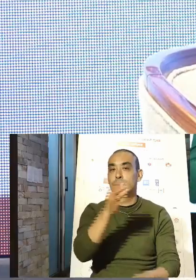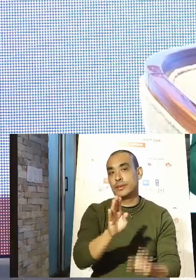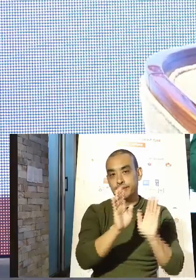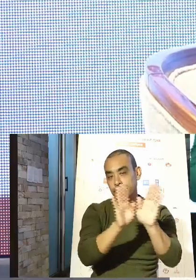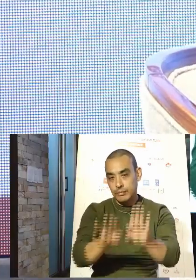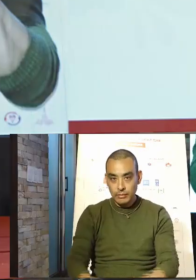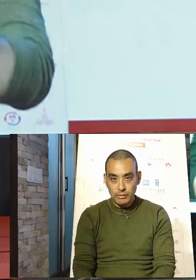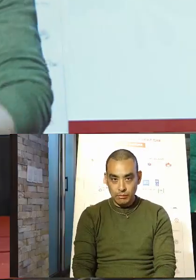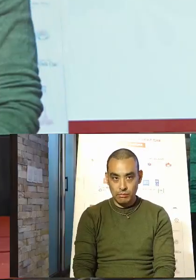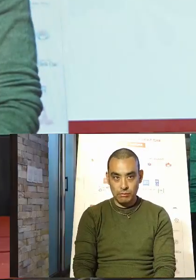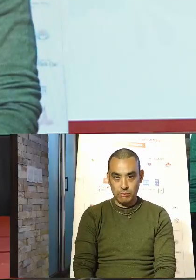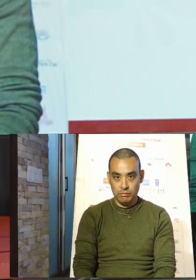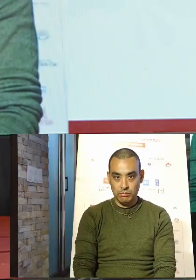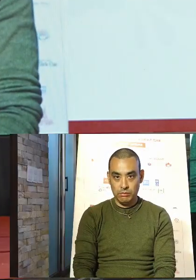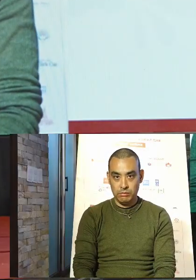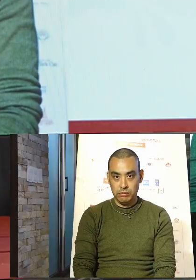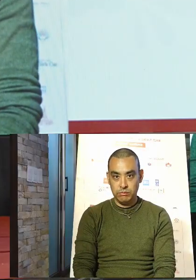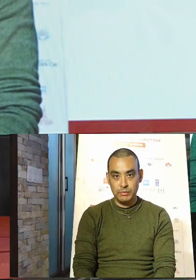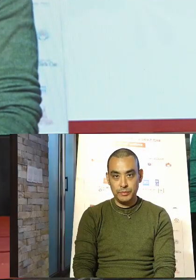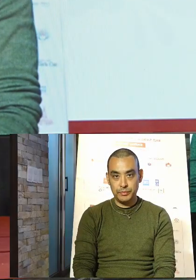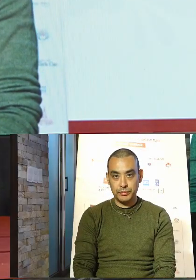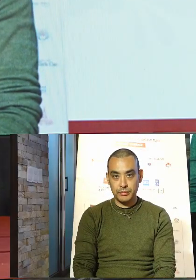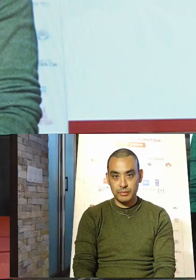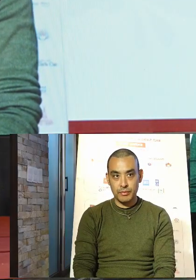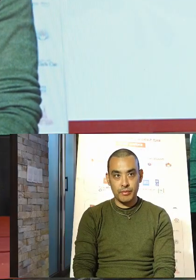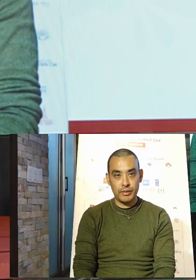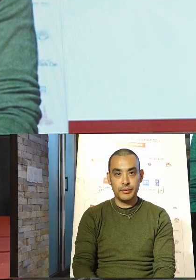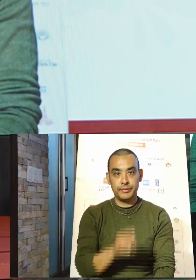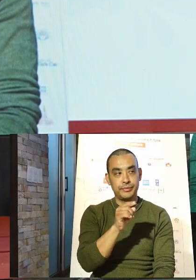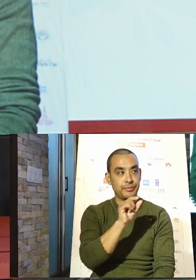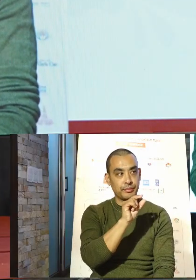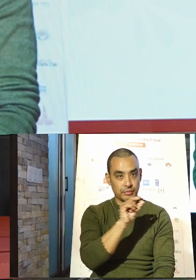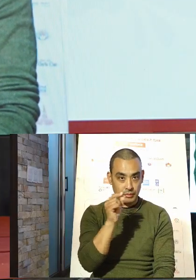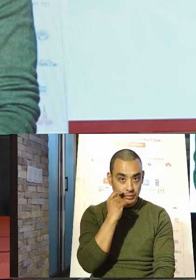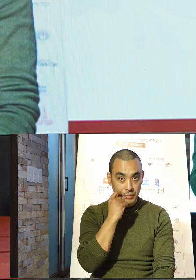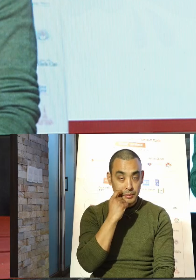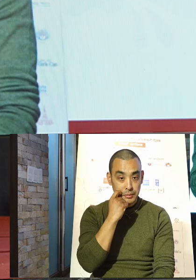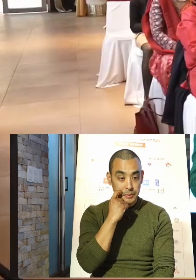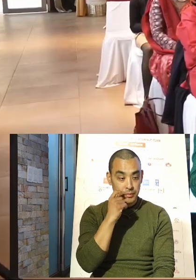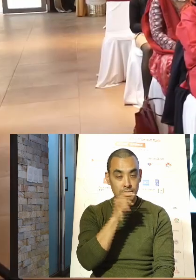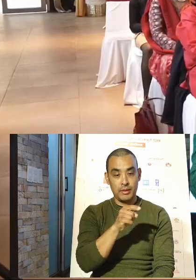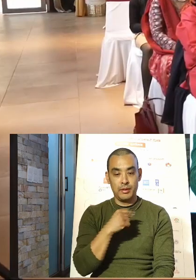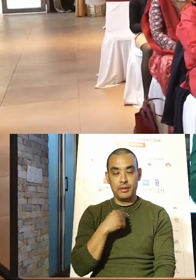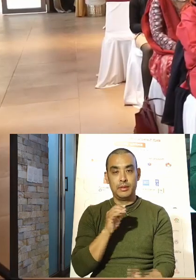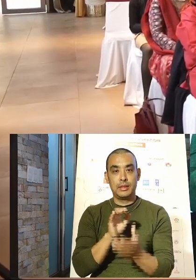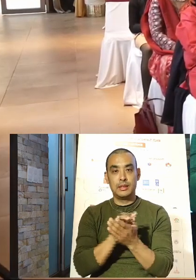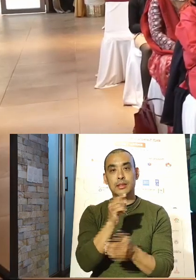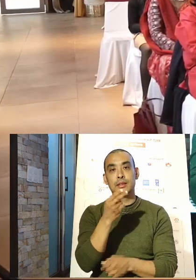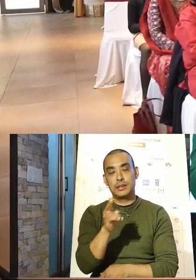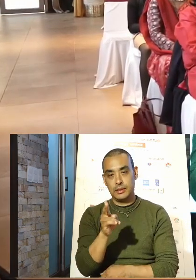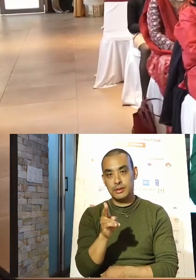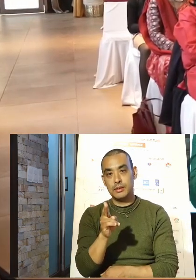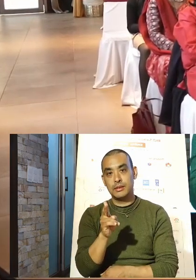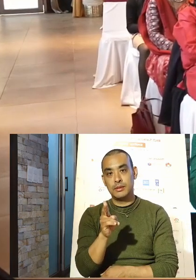you. Yes, Mohammed, may I also add on to that question? One of my colleagues from Men Engage